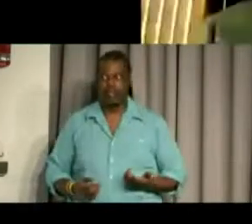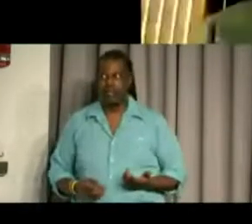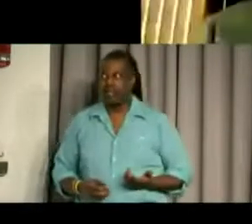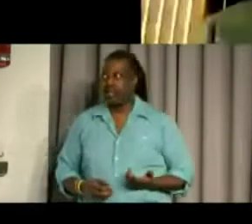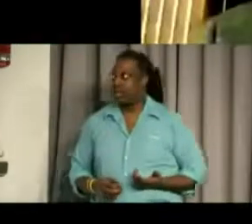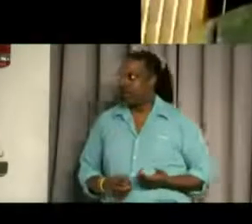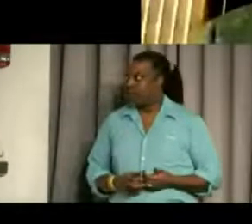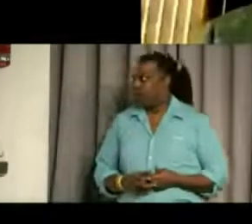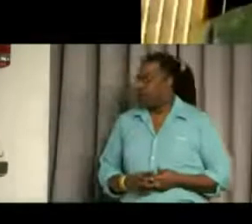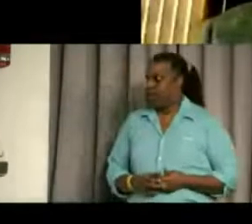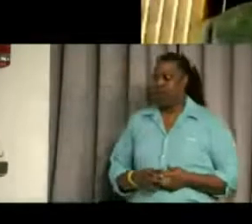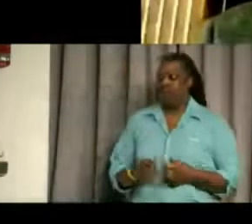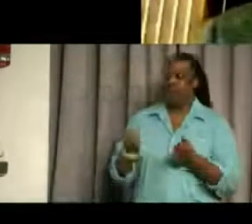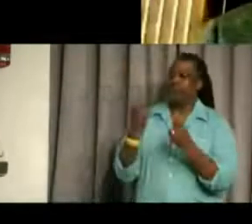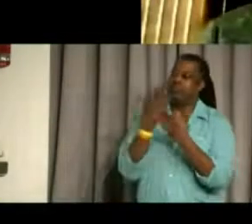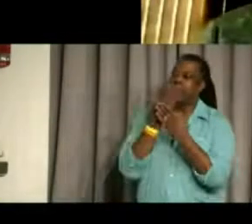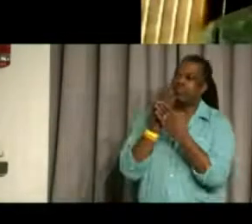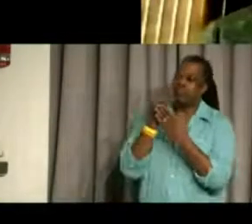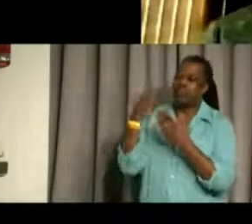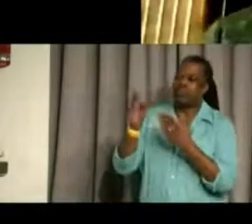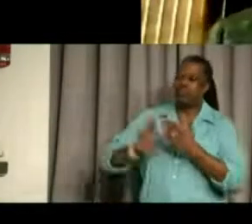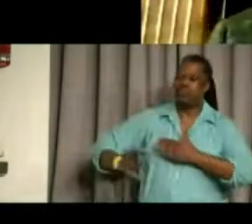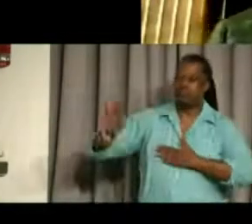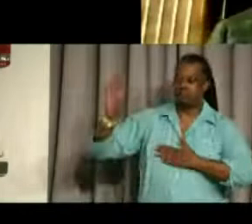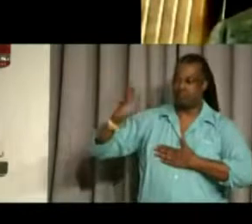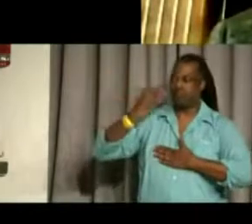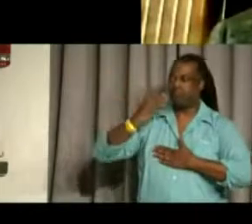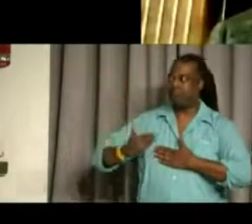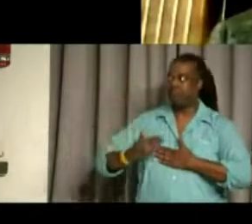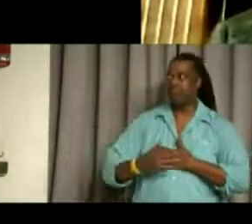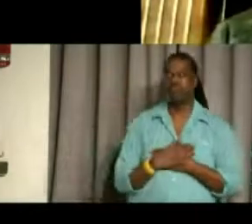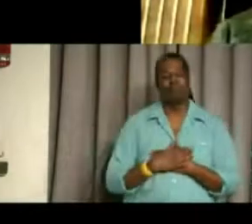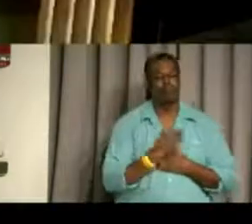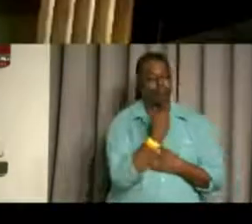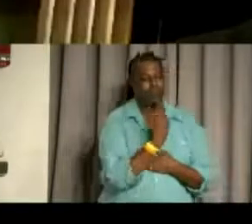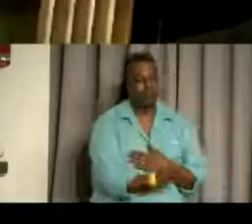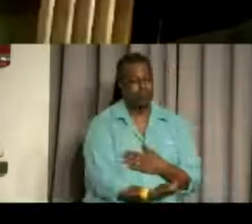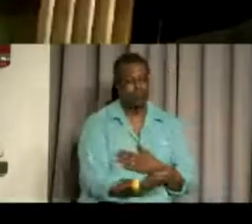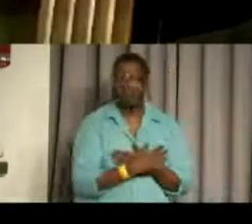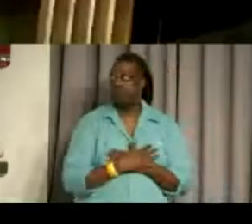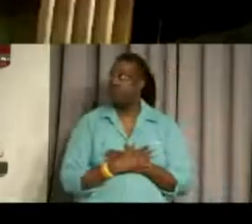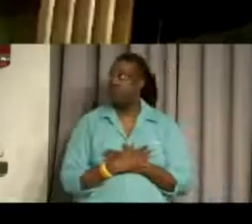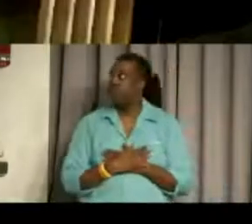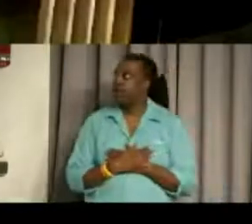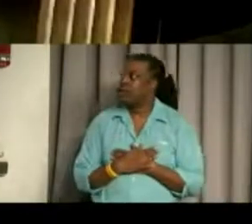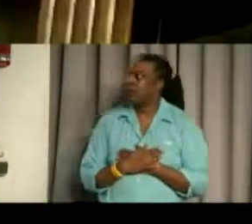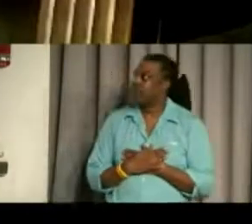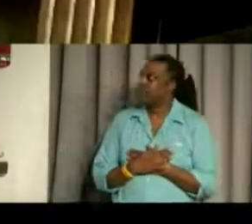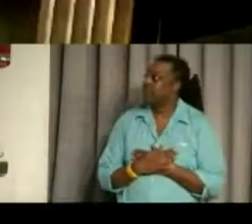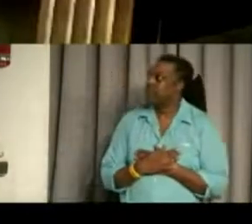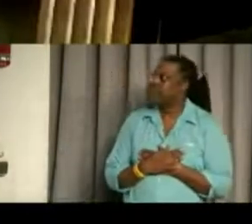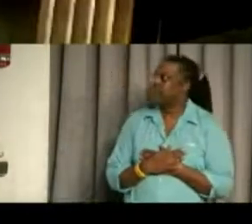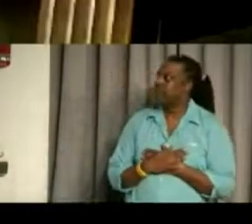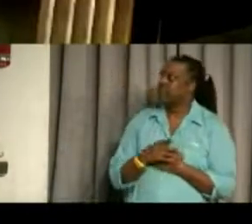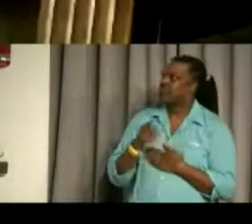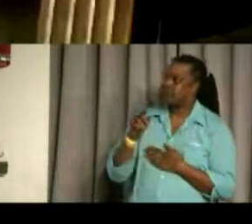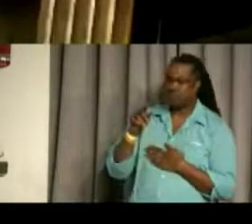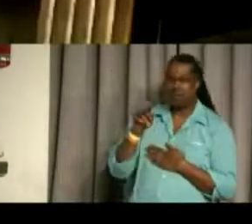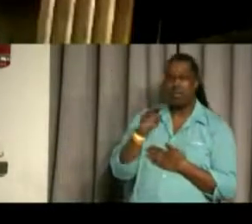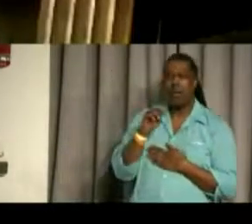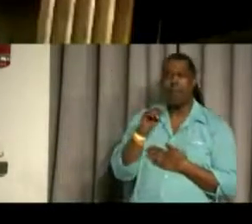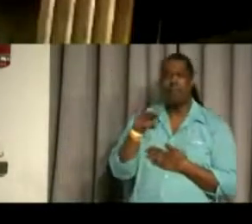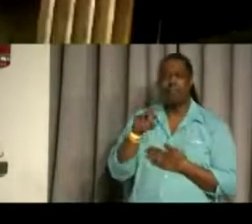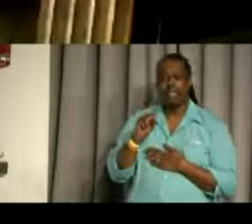Ms. Shariff, I want to thank you for your testimony. Thank you. Nayyirah Shariff made reference in her